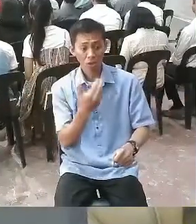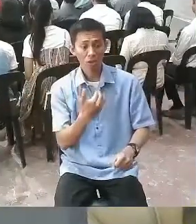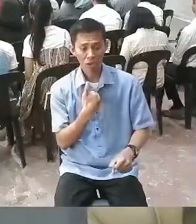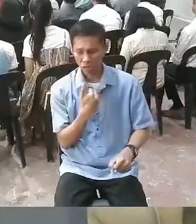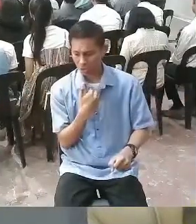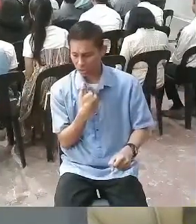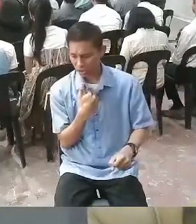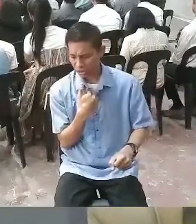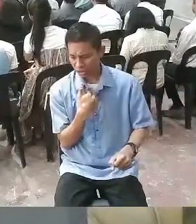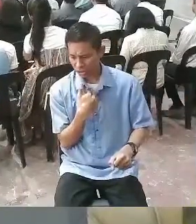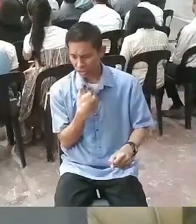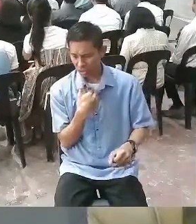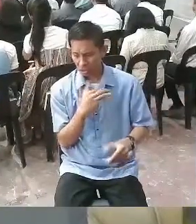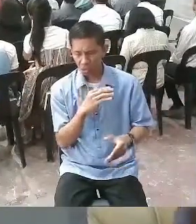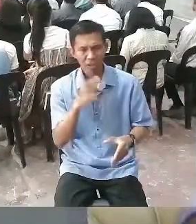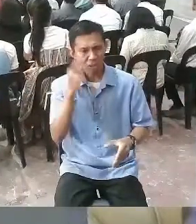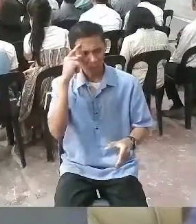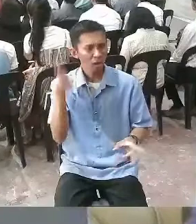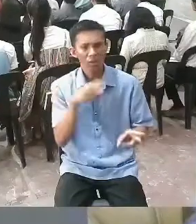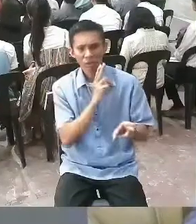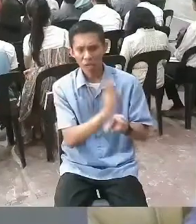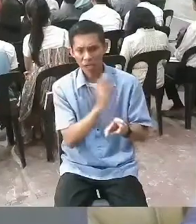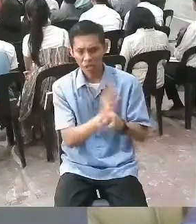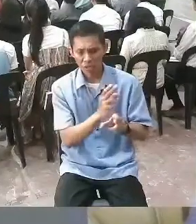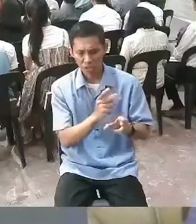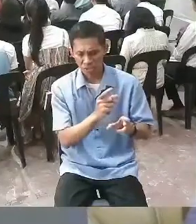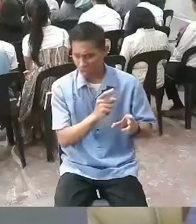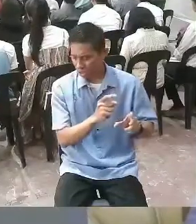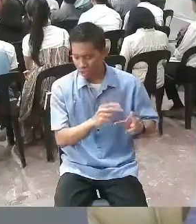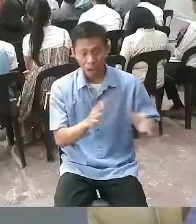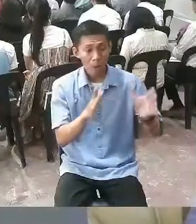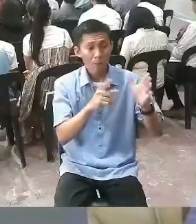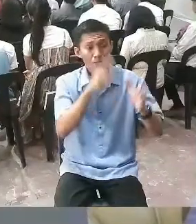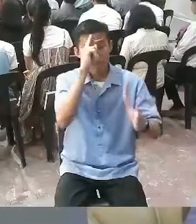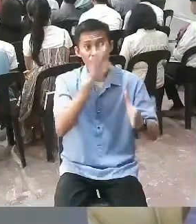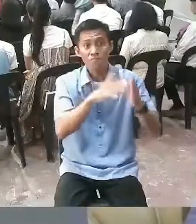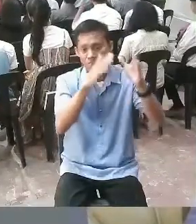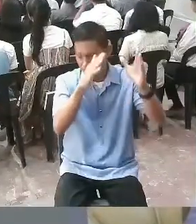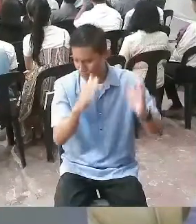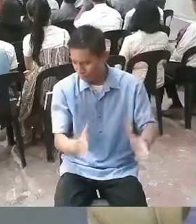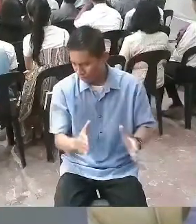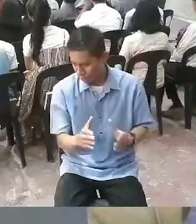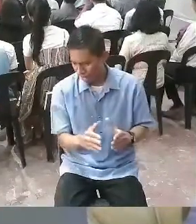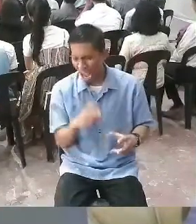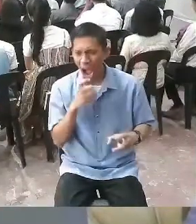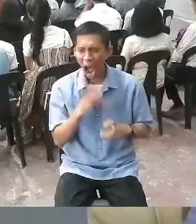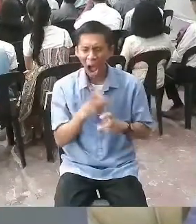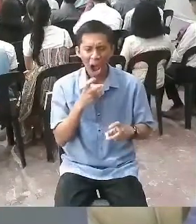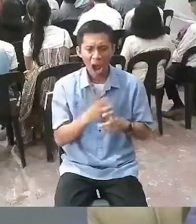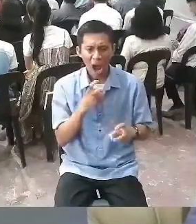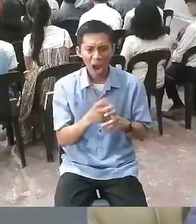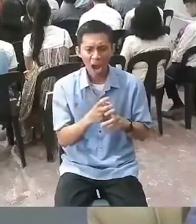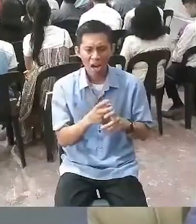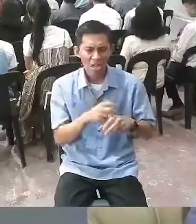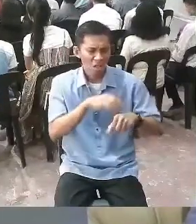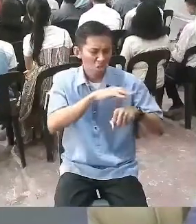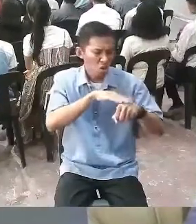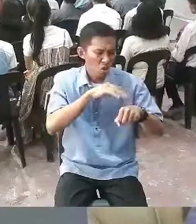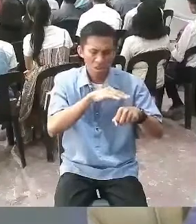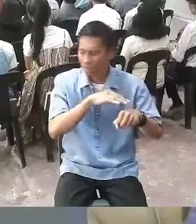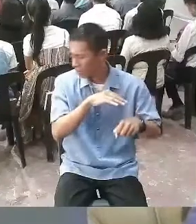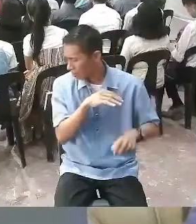as being righteous saints. It was hard for me to put all this